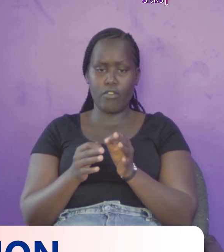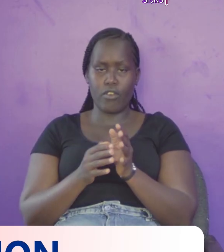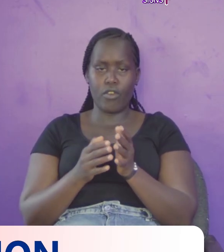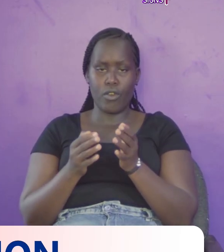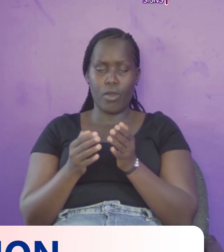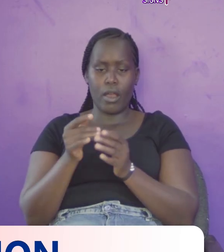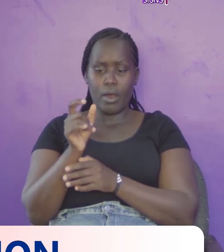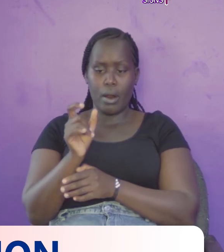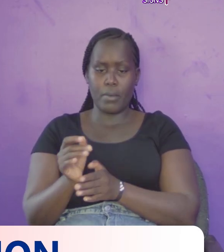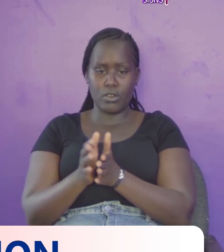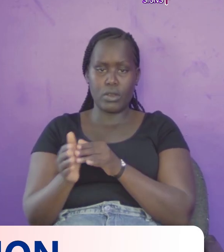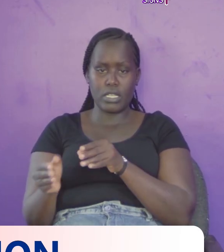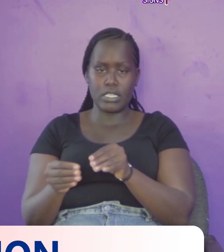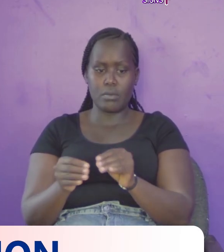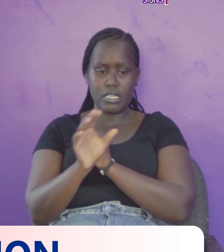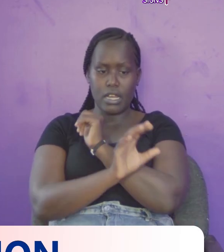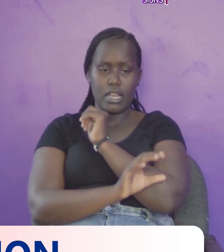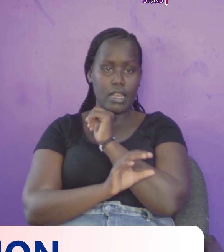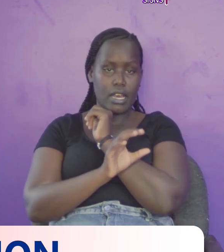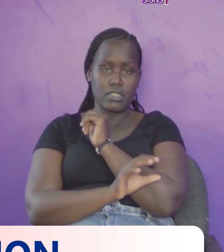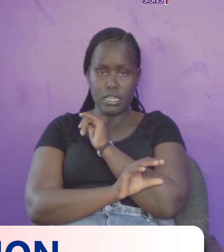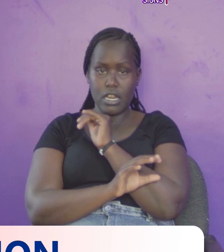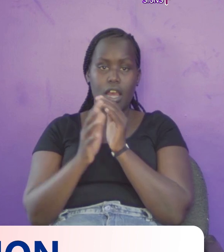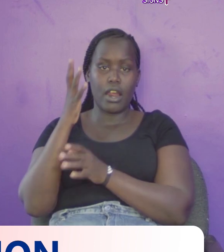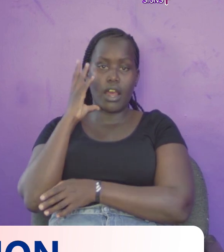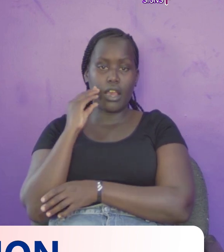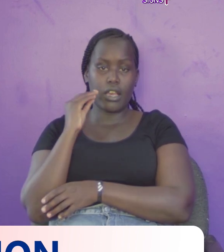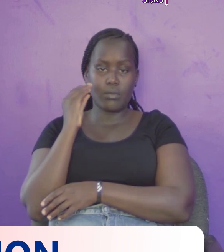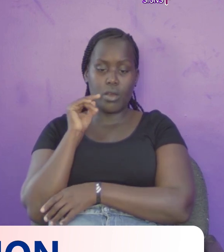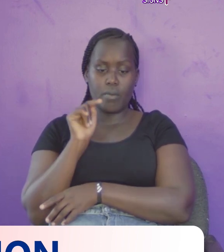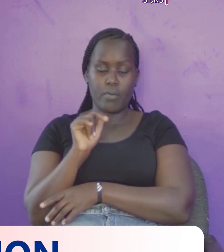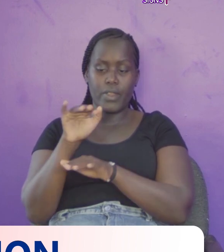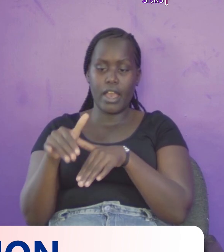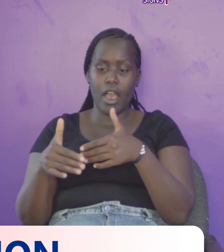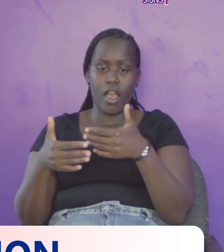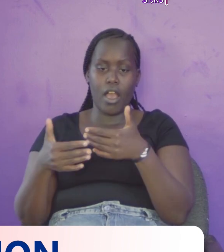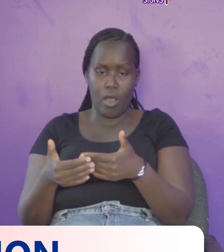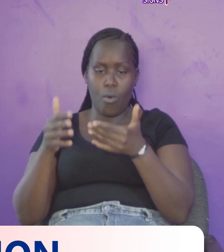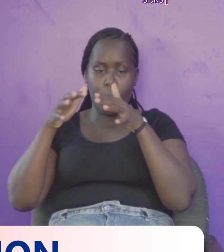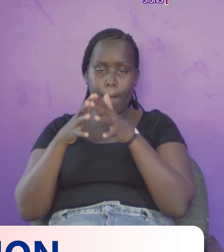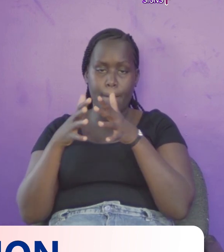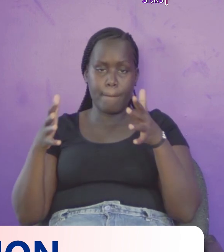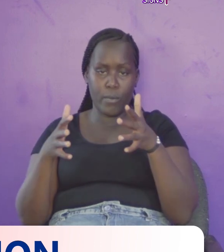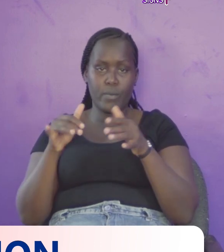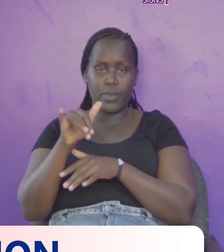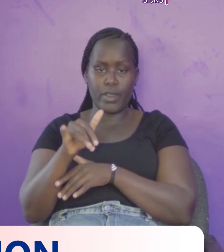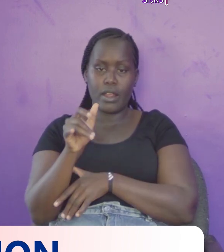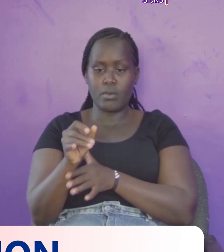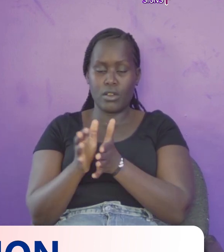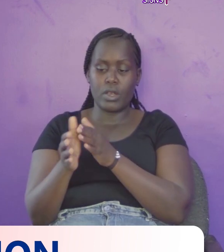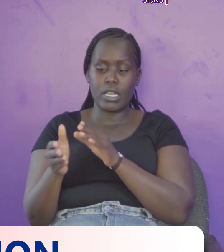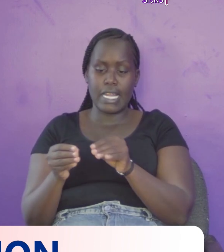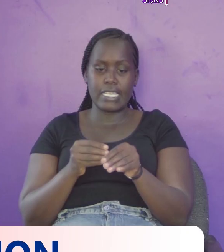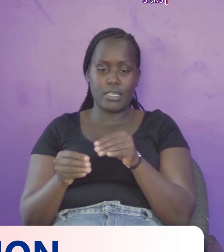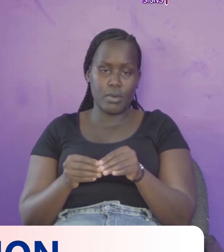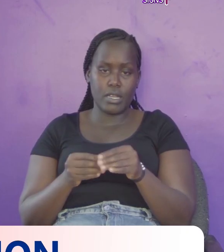persons with disabilities in this country are experiencing this, how much more the person with disability